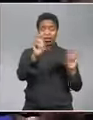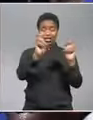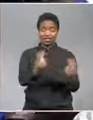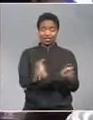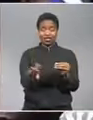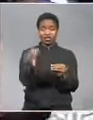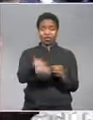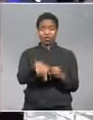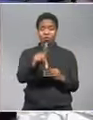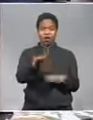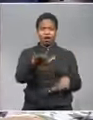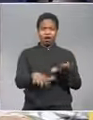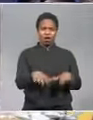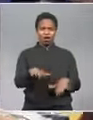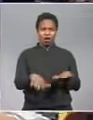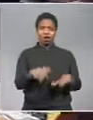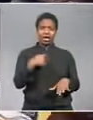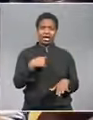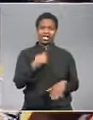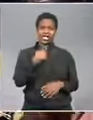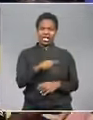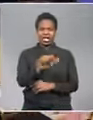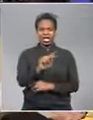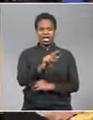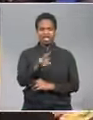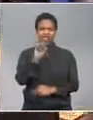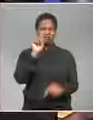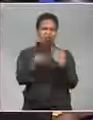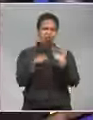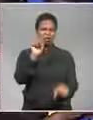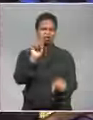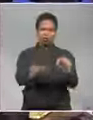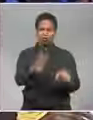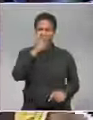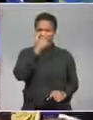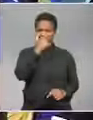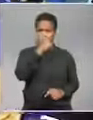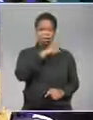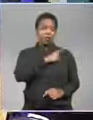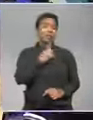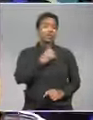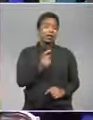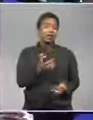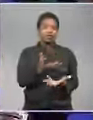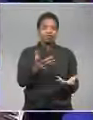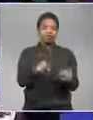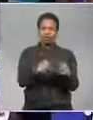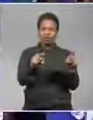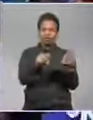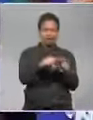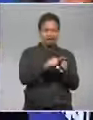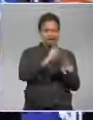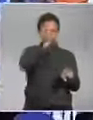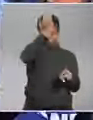the 1st of April. Emane also slammed the ANC government and President Cyril Ramaphosa, saying he was no different to